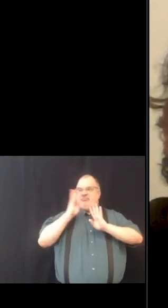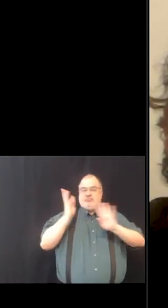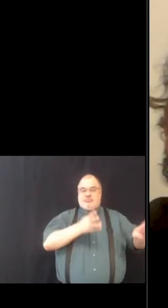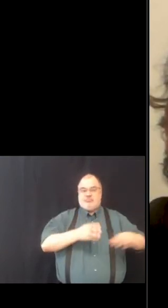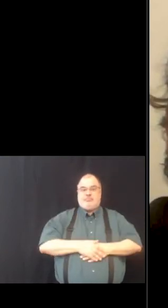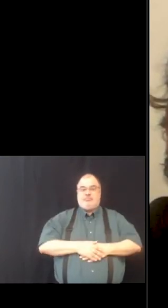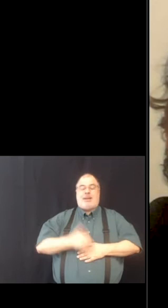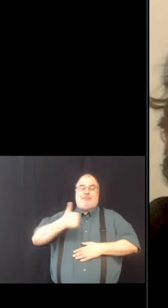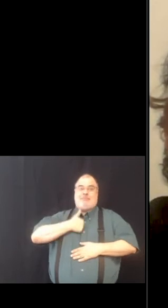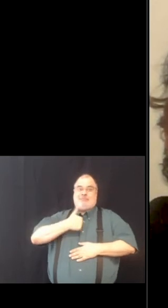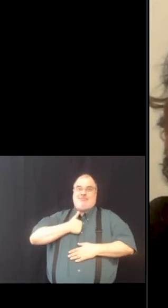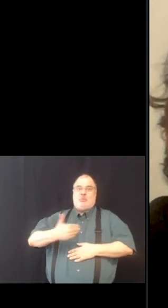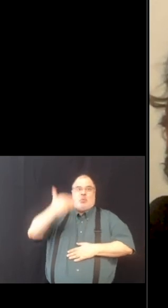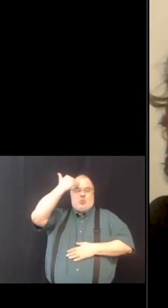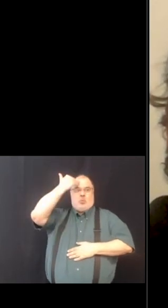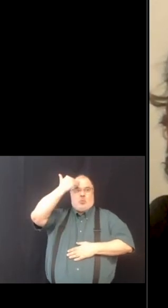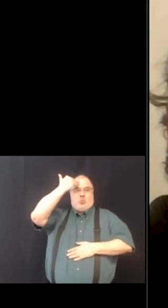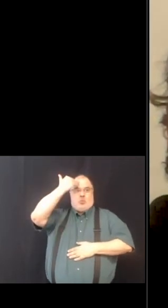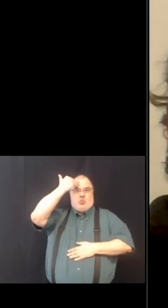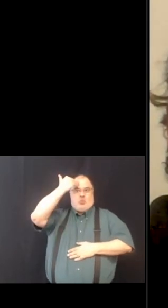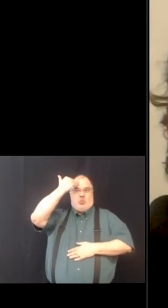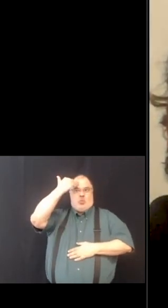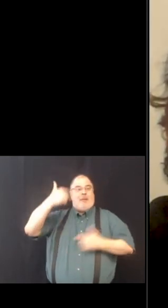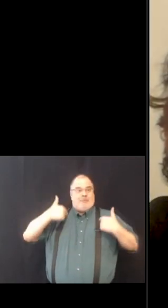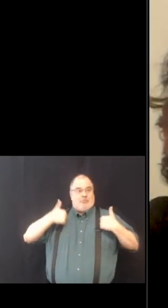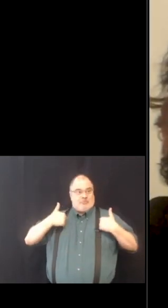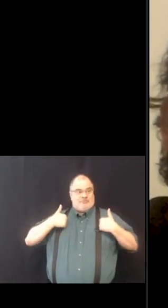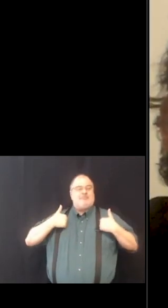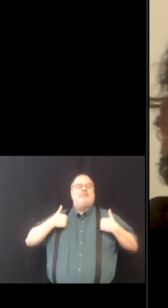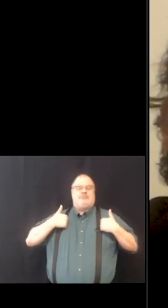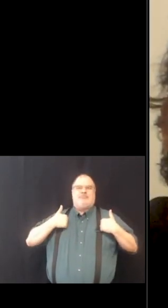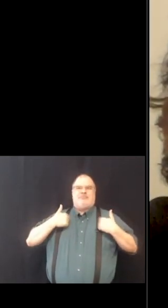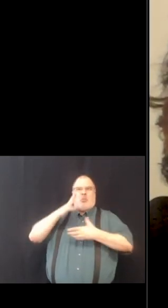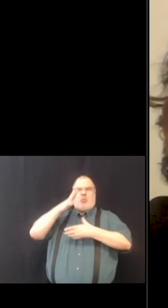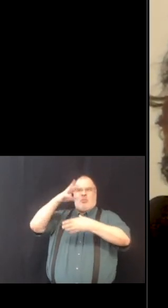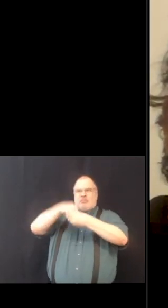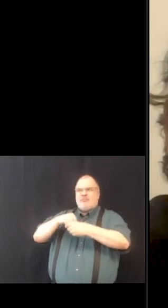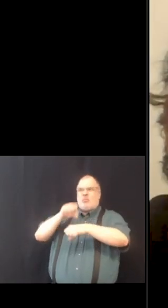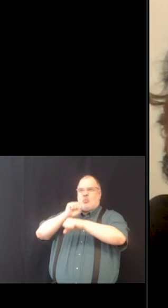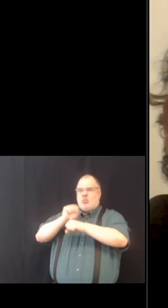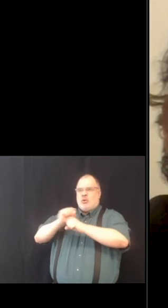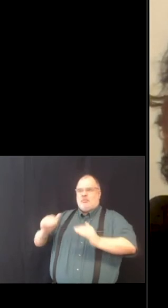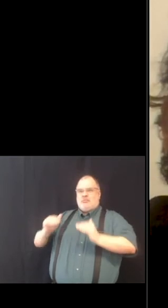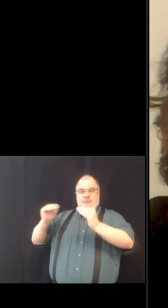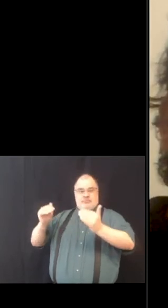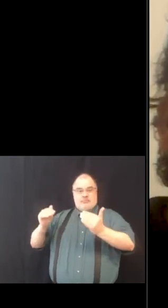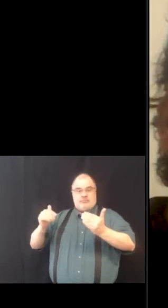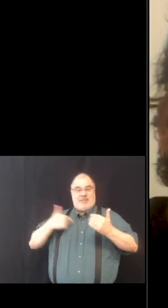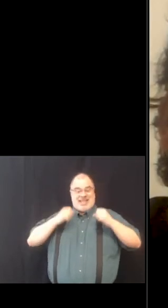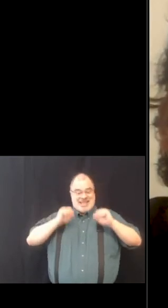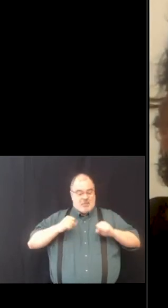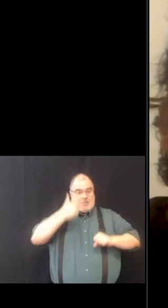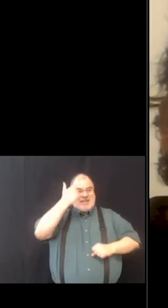battles people with differences face when fighting to be accepted and allowed to participate in employment. While capable, because of the way I